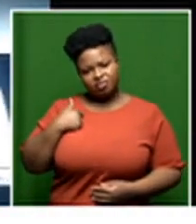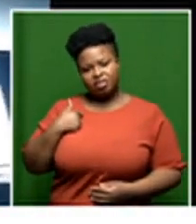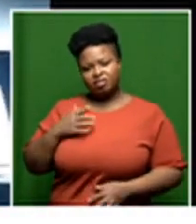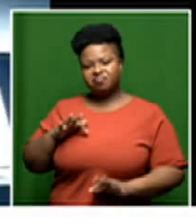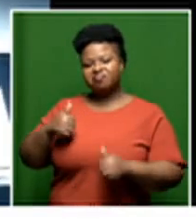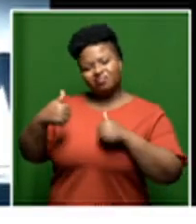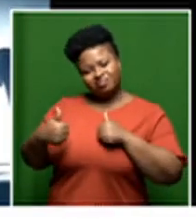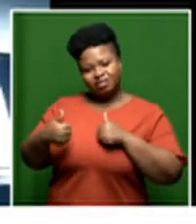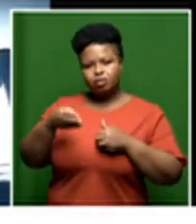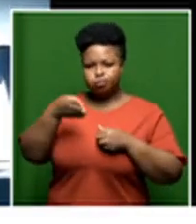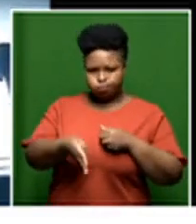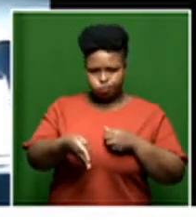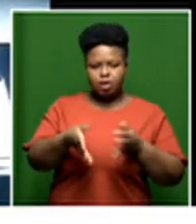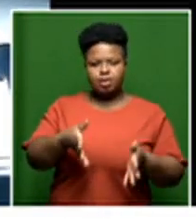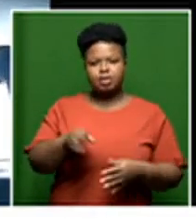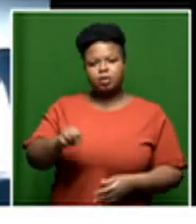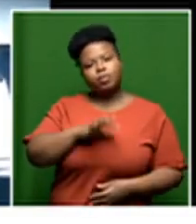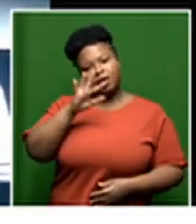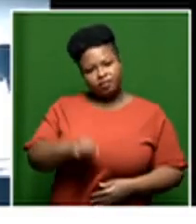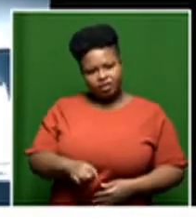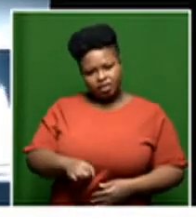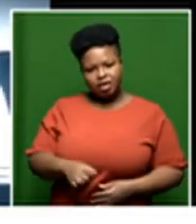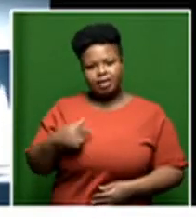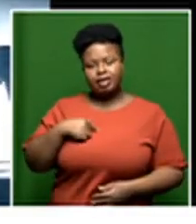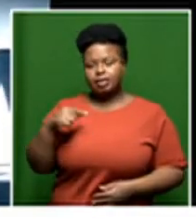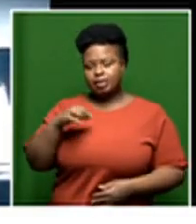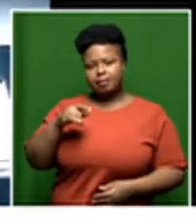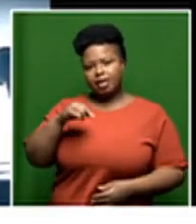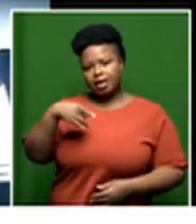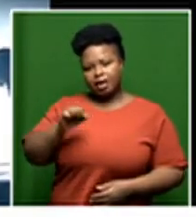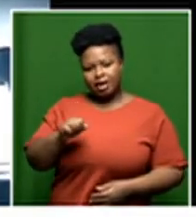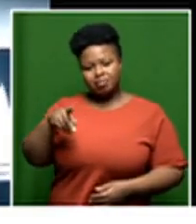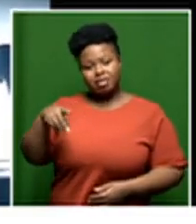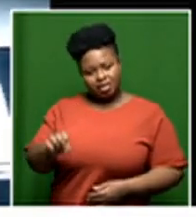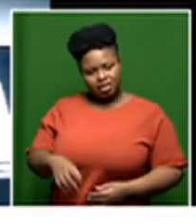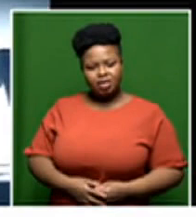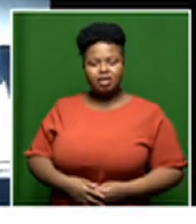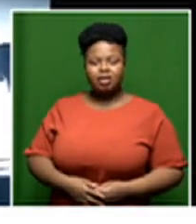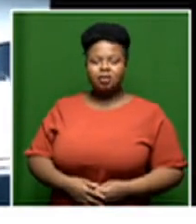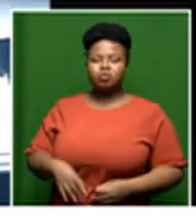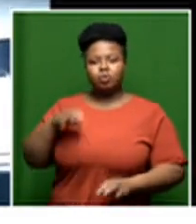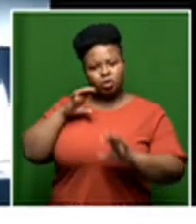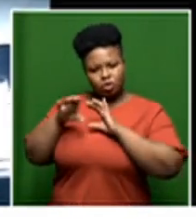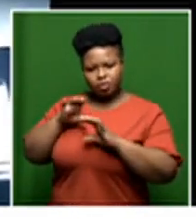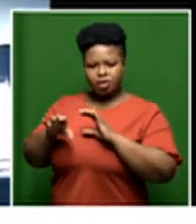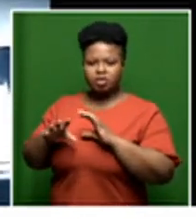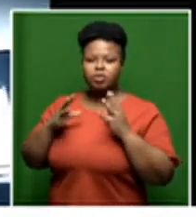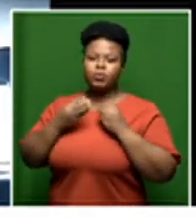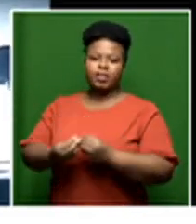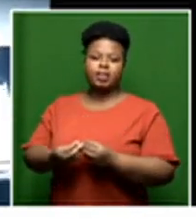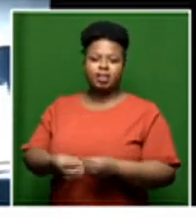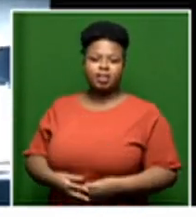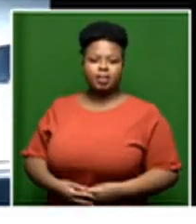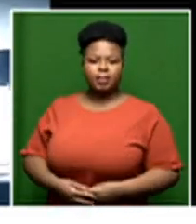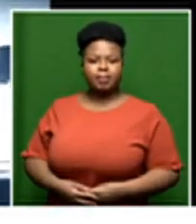he is in the country. And he's also here in Gqeberha. We have had communication, and we have started our